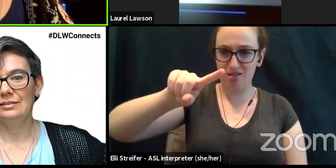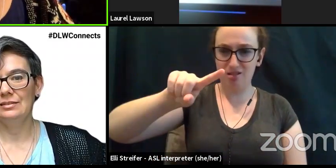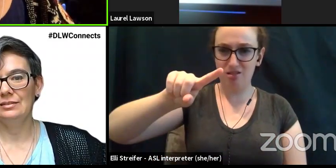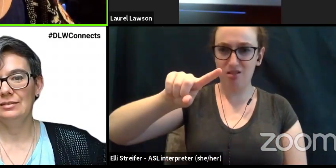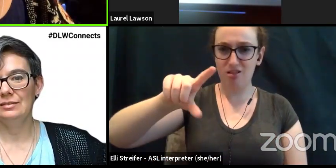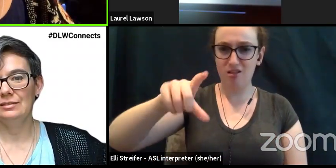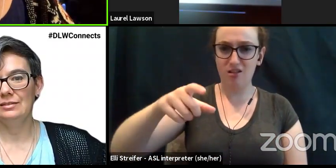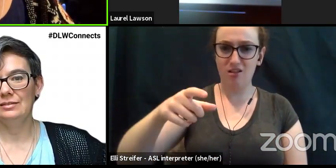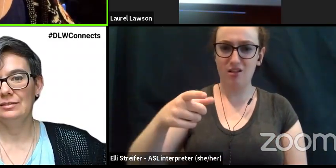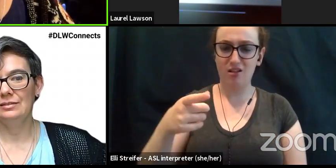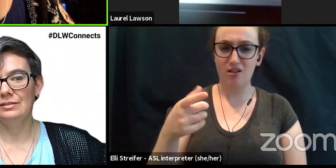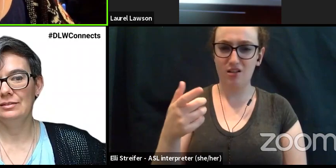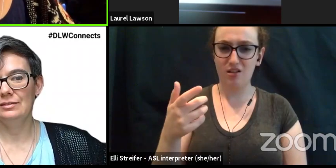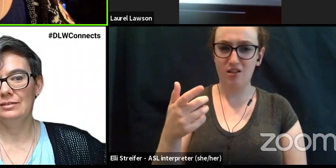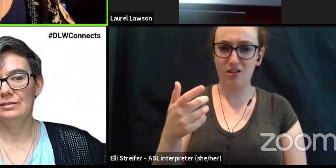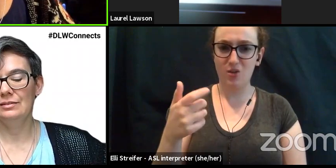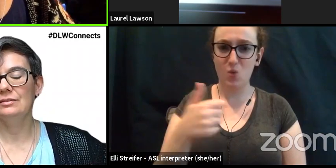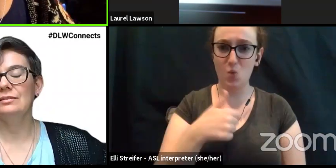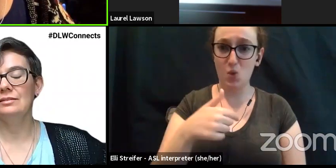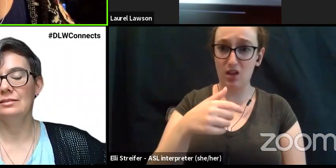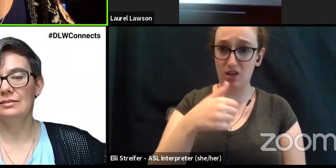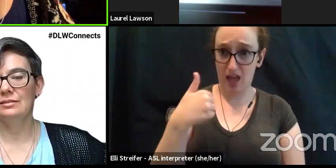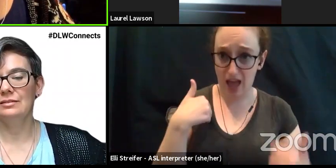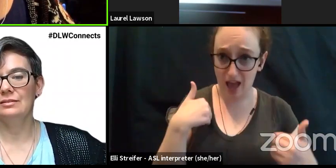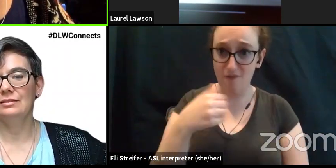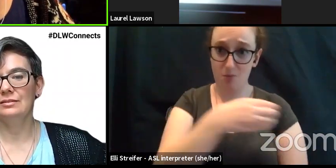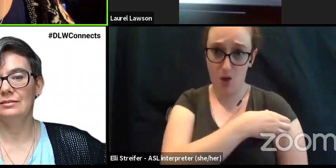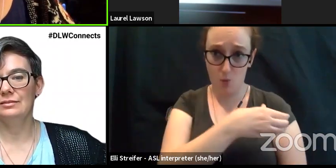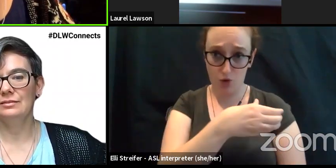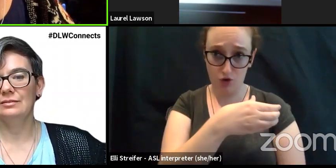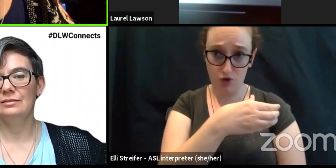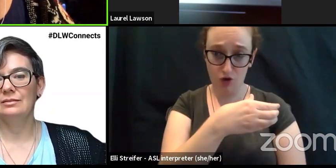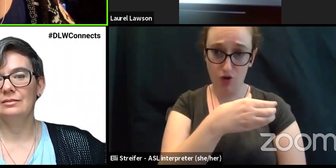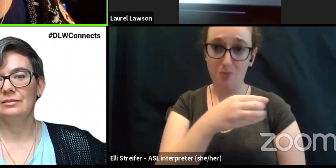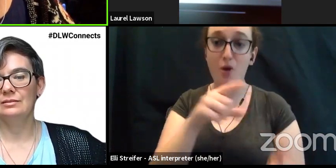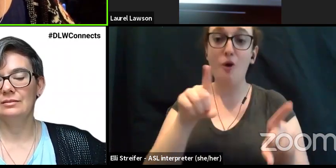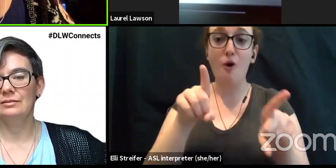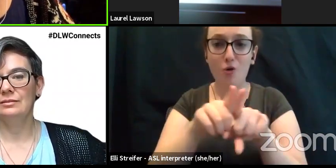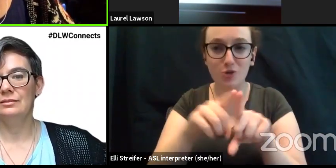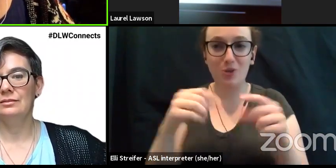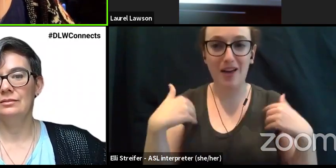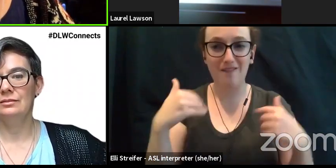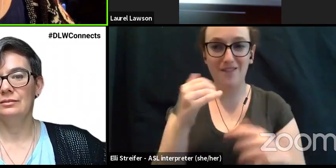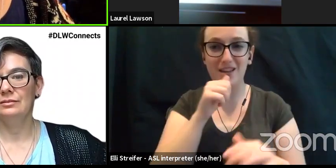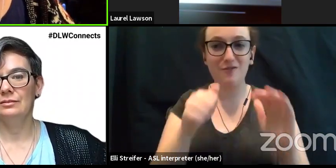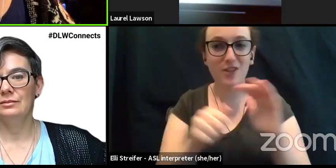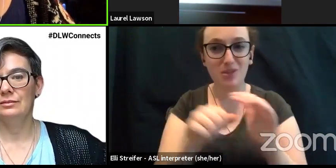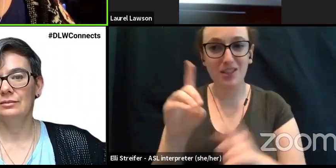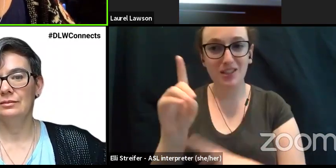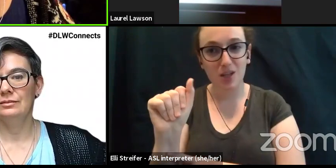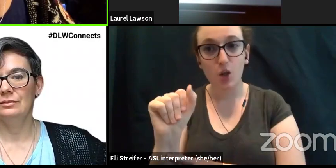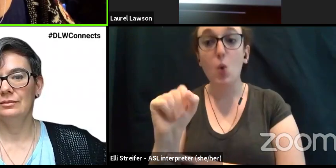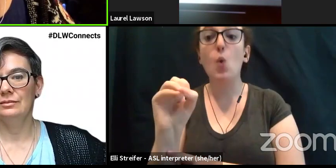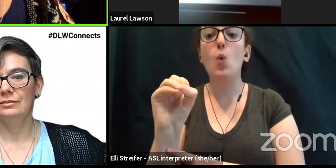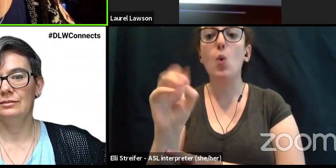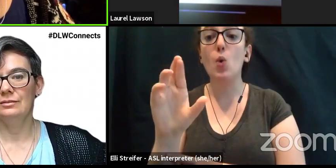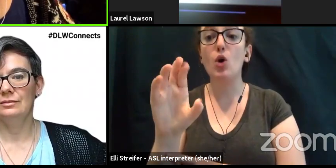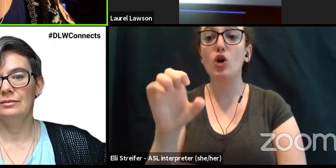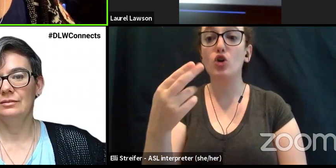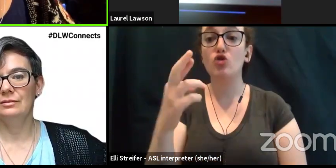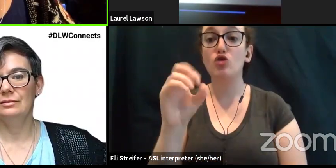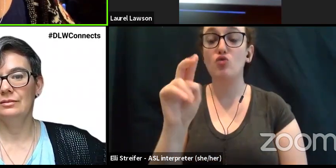of power who are invisibly disabled or chronically ill